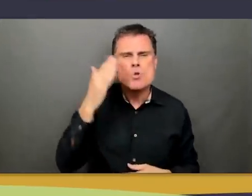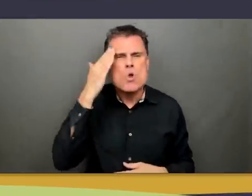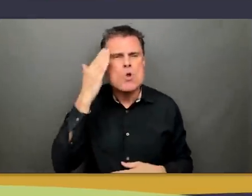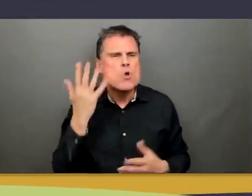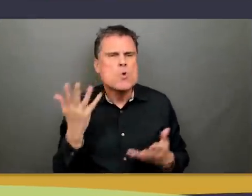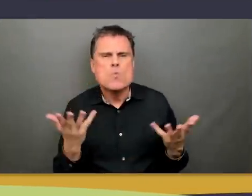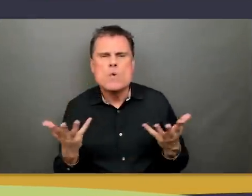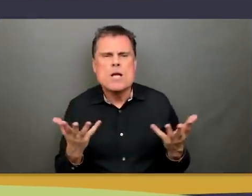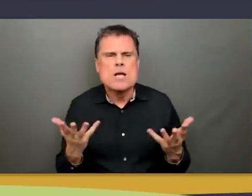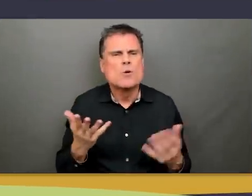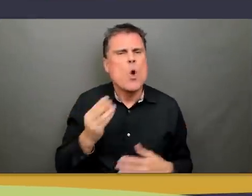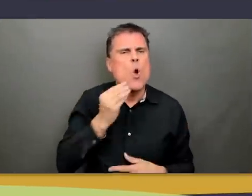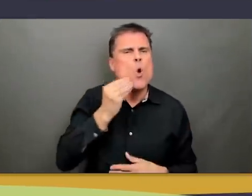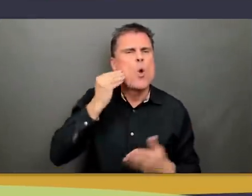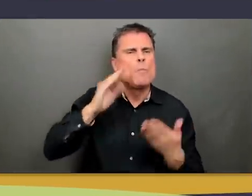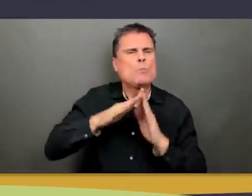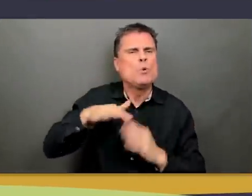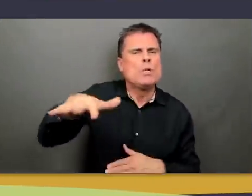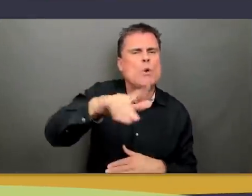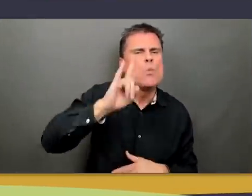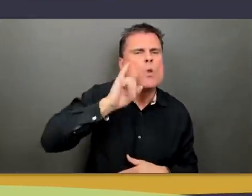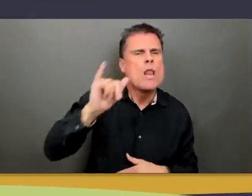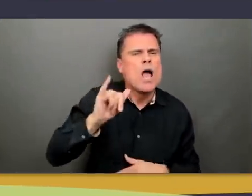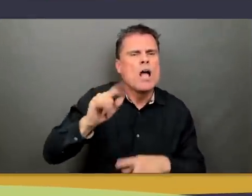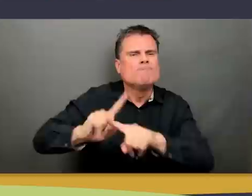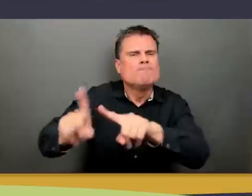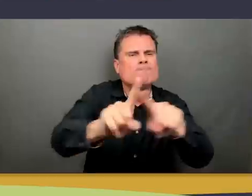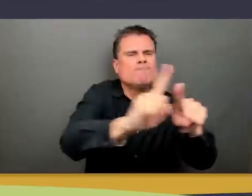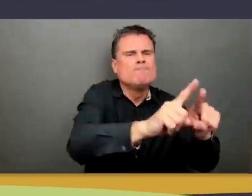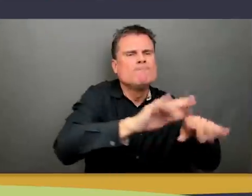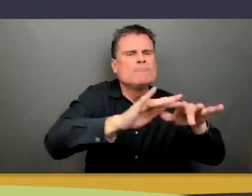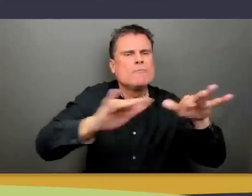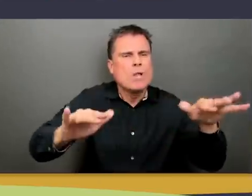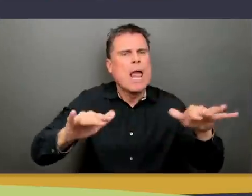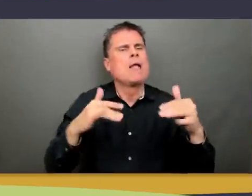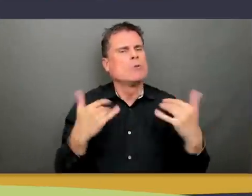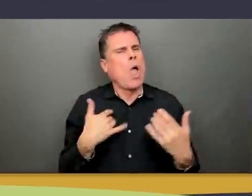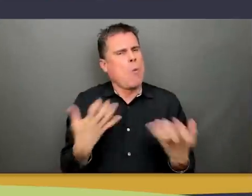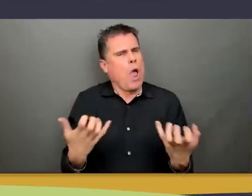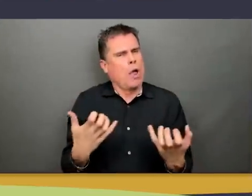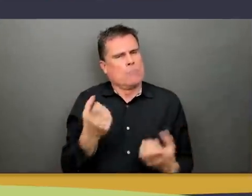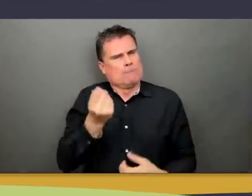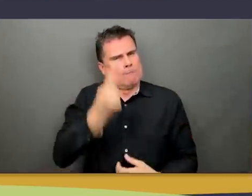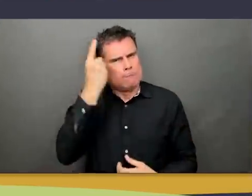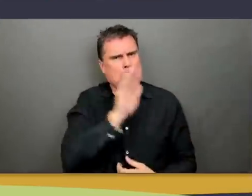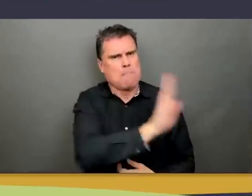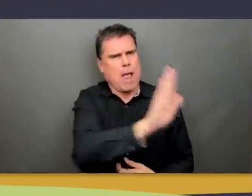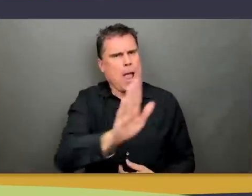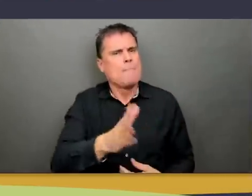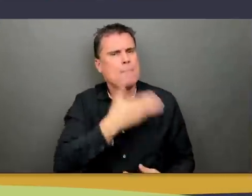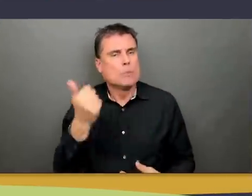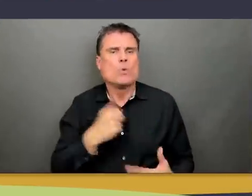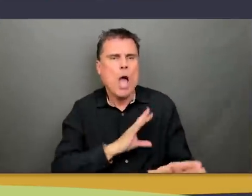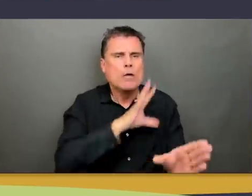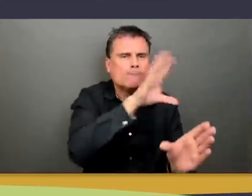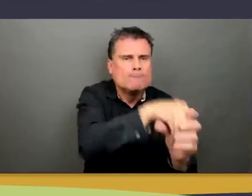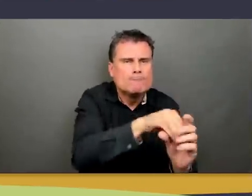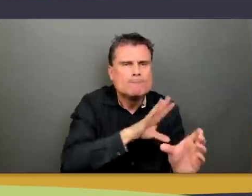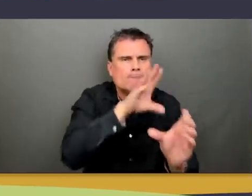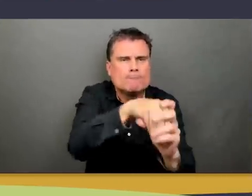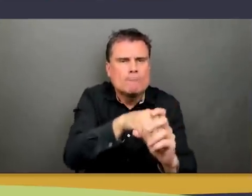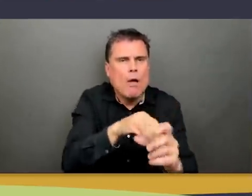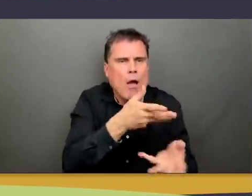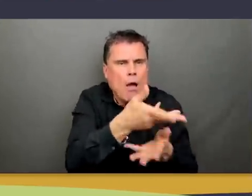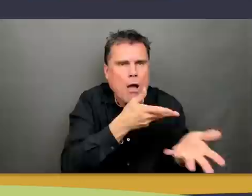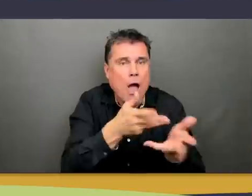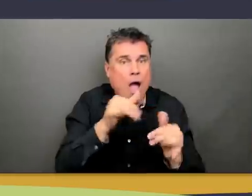very useful when it comes to my schooling. But then the more I got involved, I realized that we are all the same